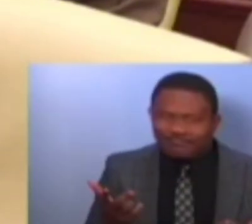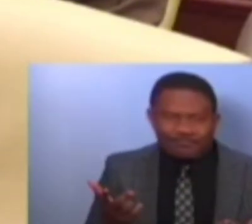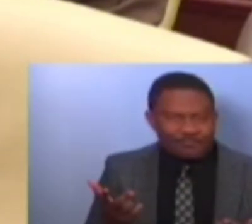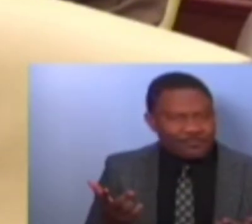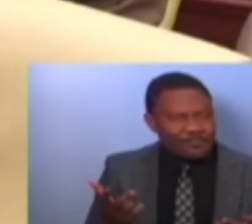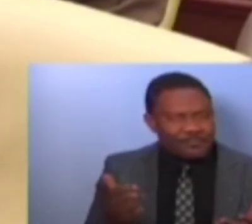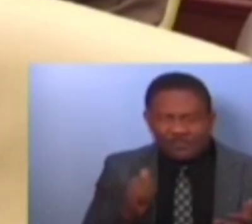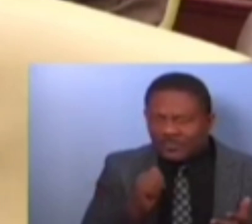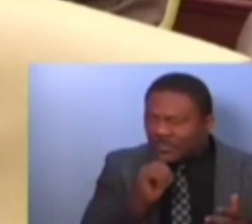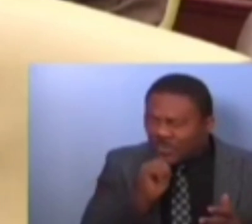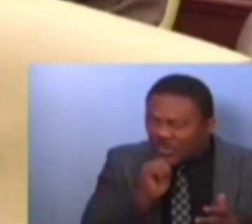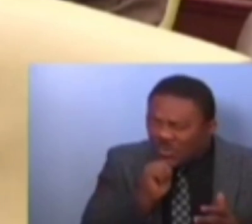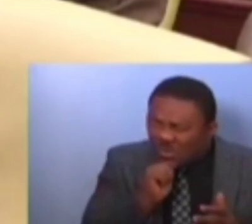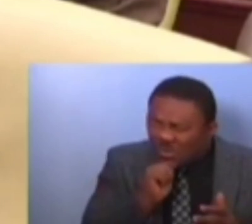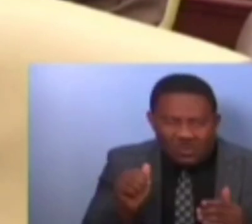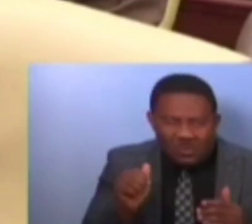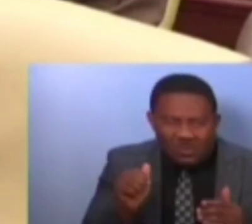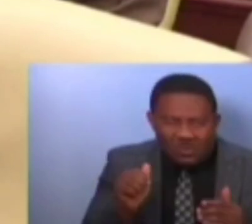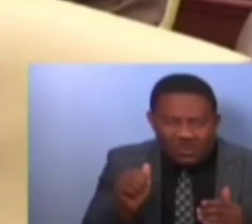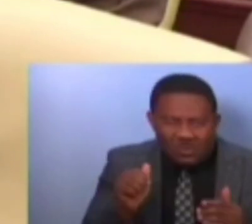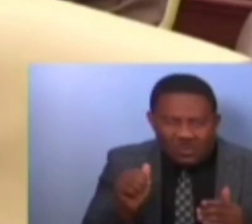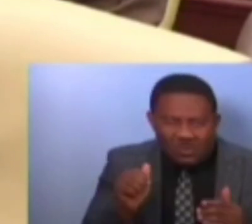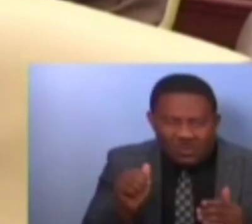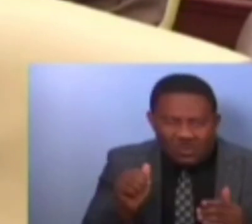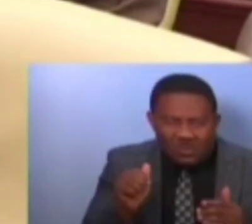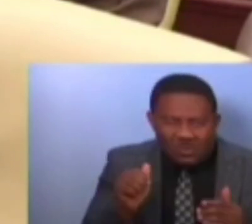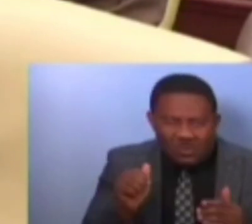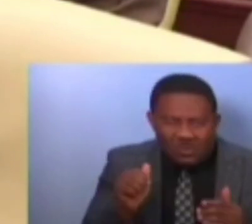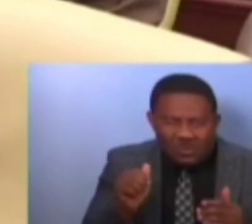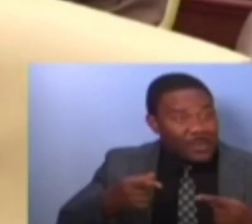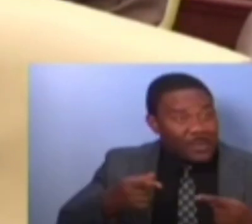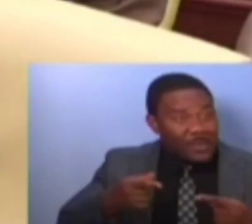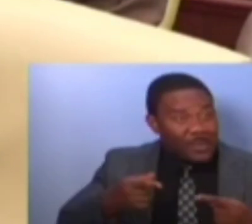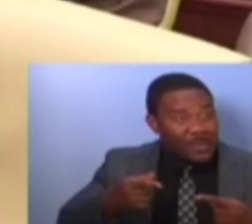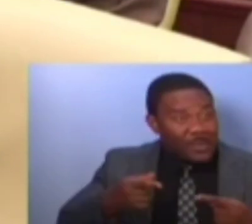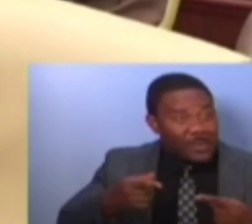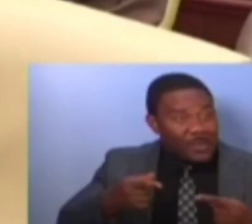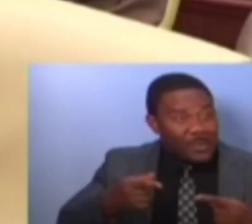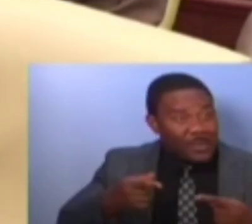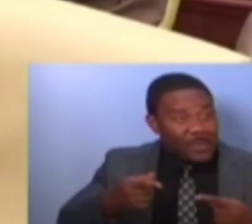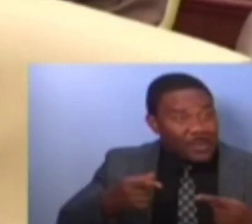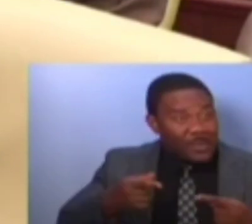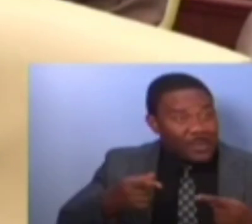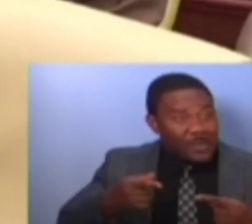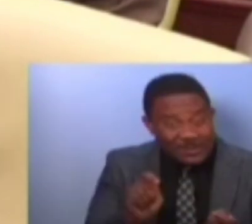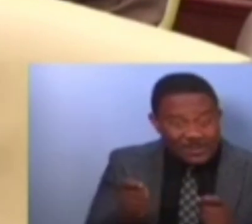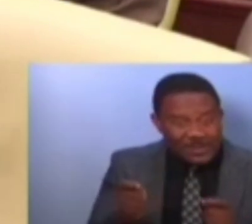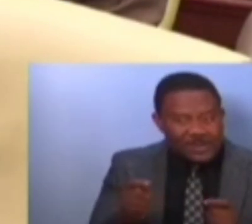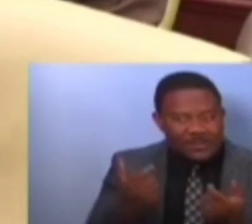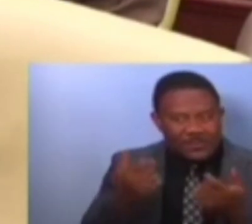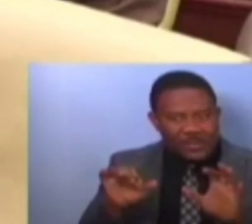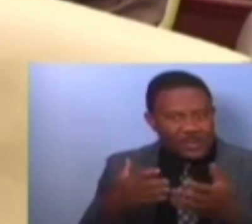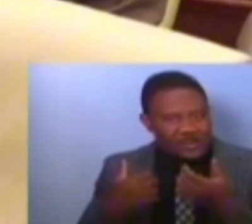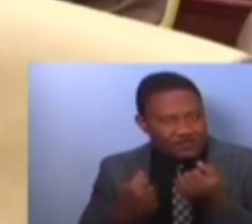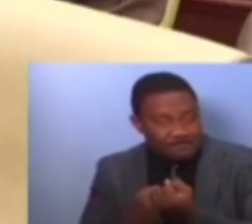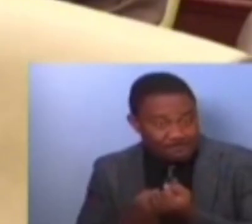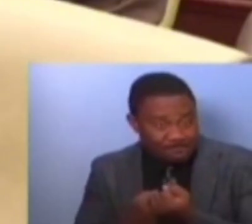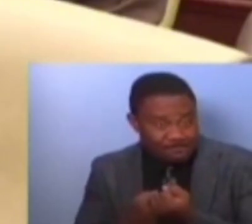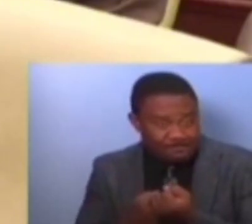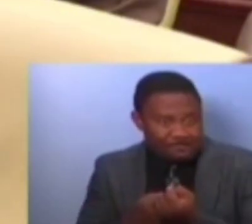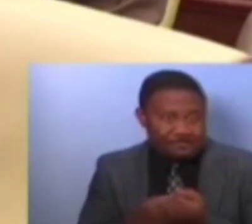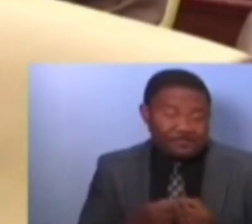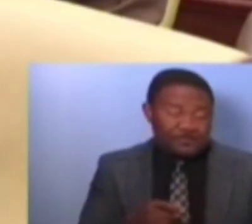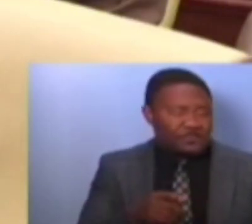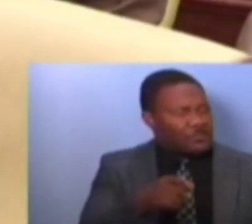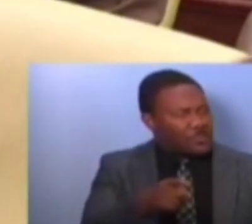is, no further debate is allowed until the motion or amendment has been seconded. So